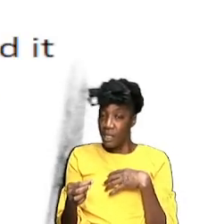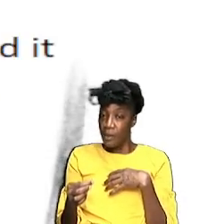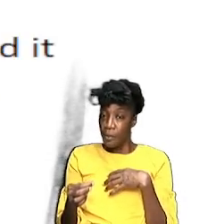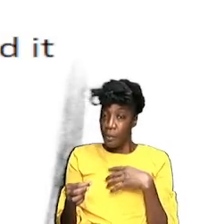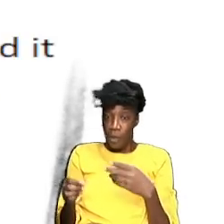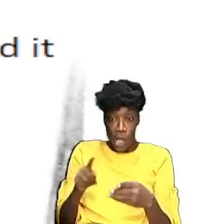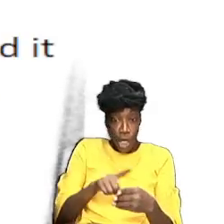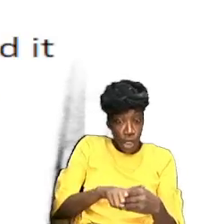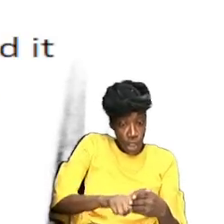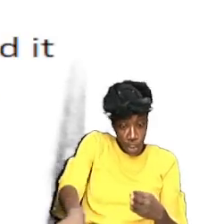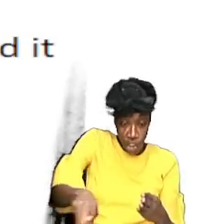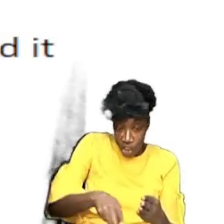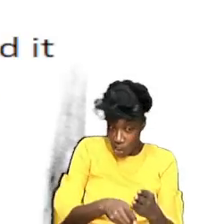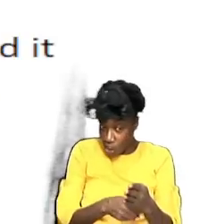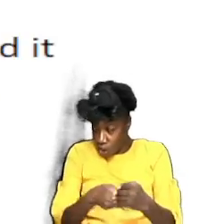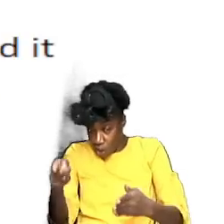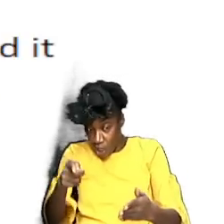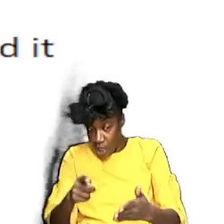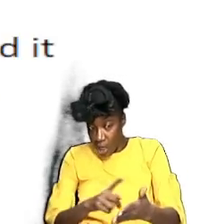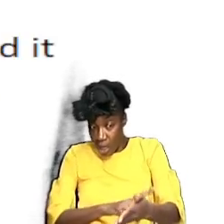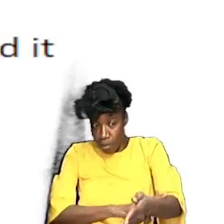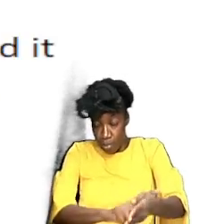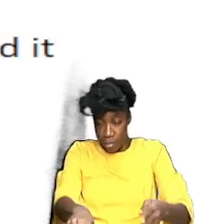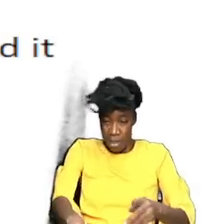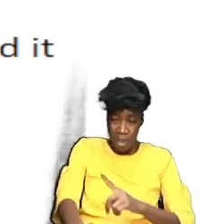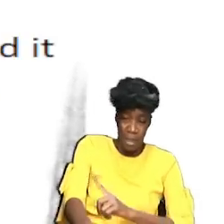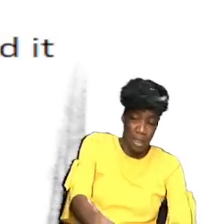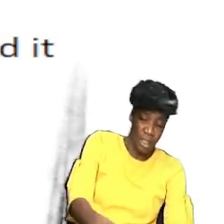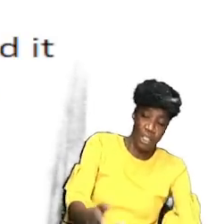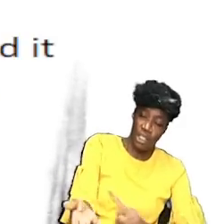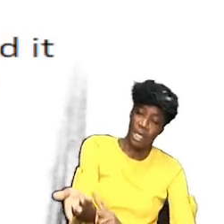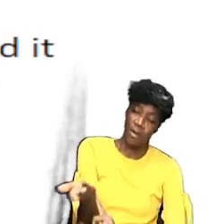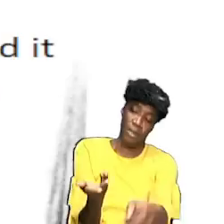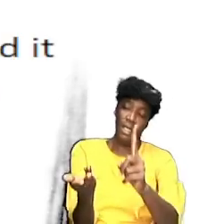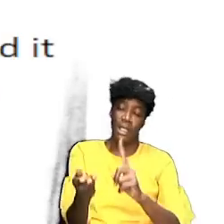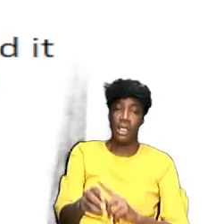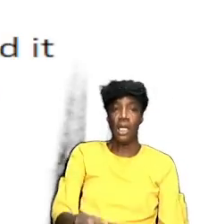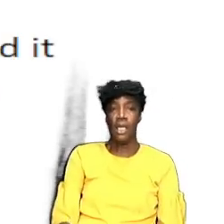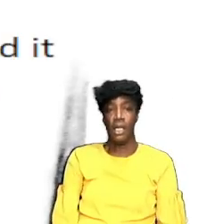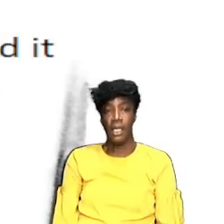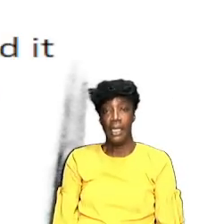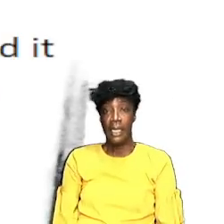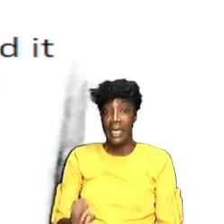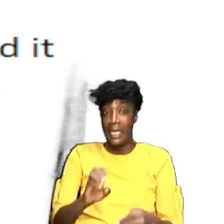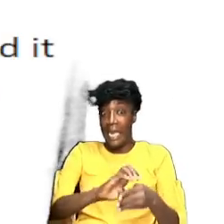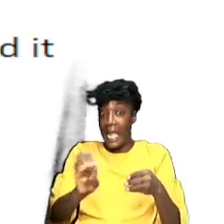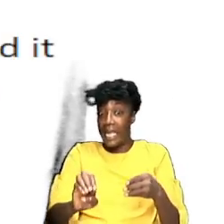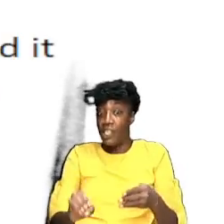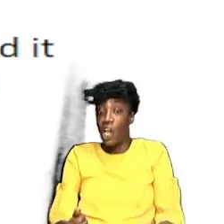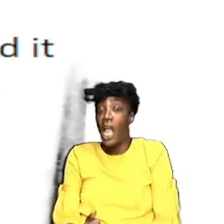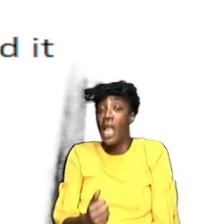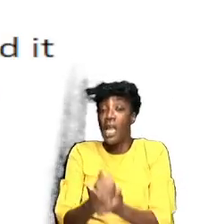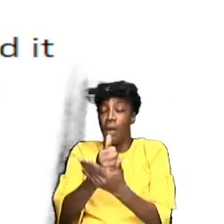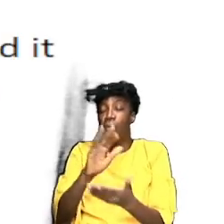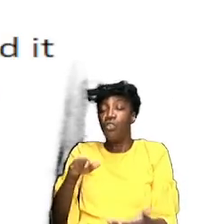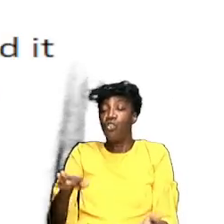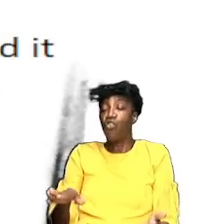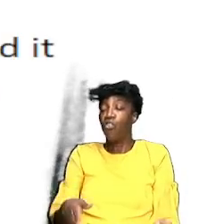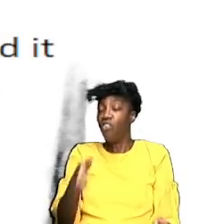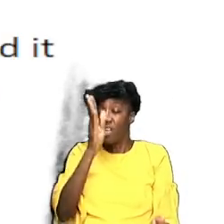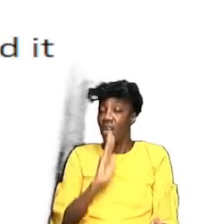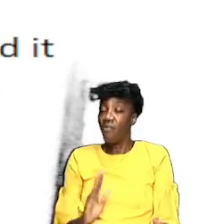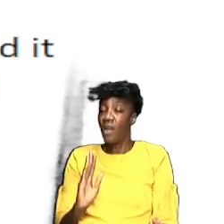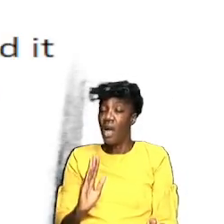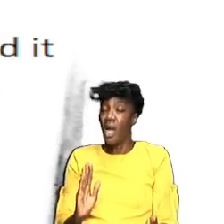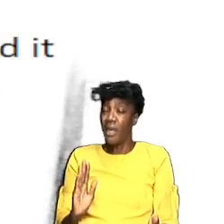It's a very sharp sword, you know, but it had two edges on it. Amen. An edge that actually helps us as children of God to deal with the